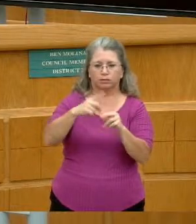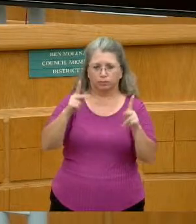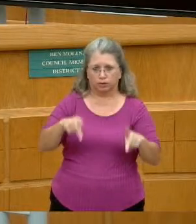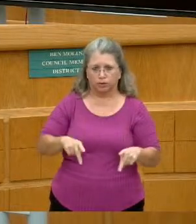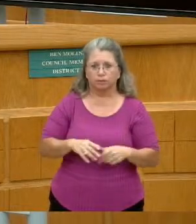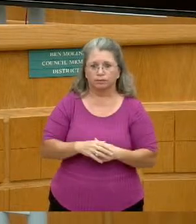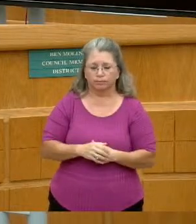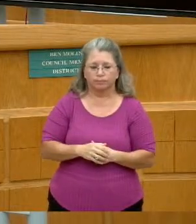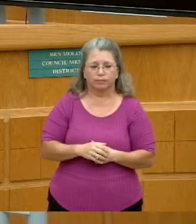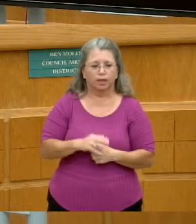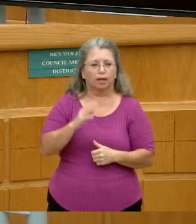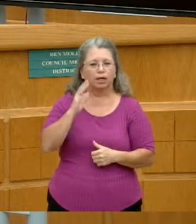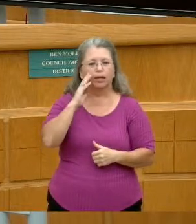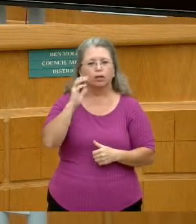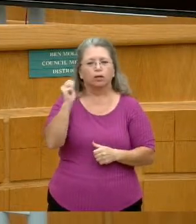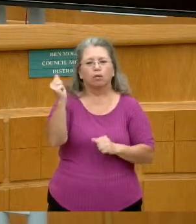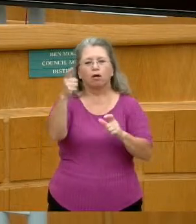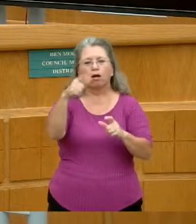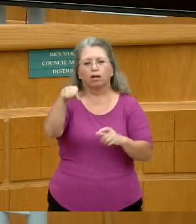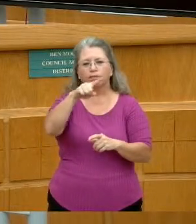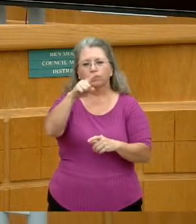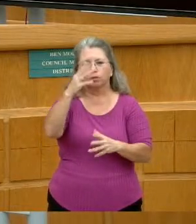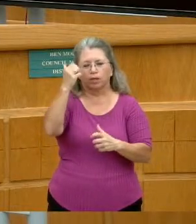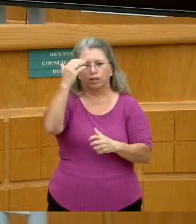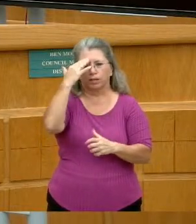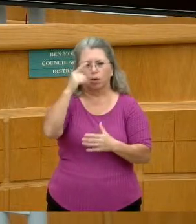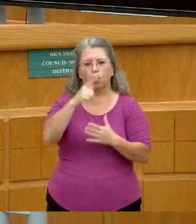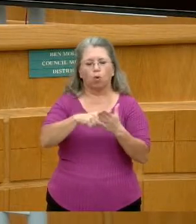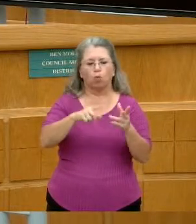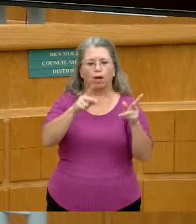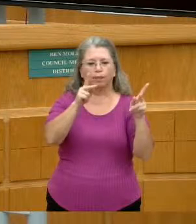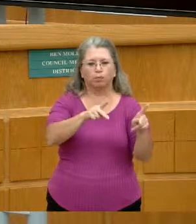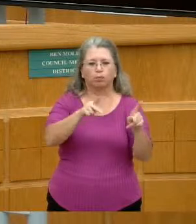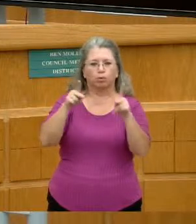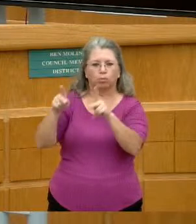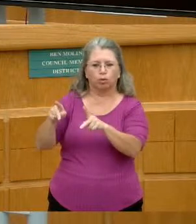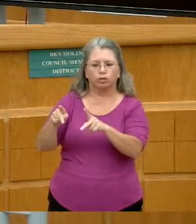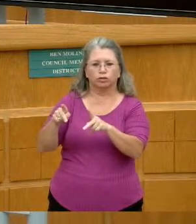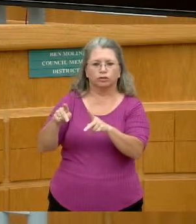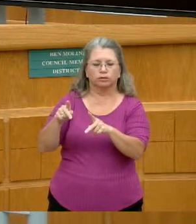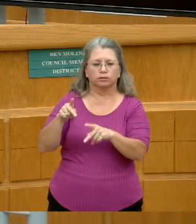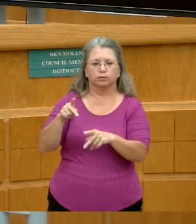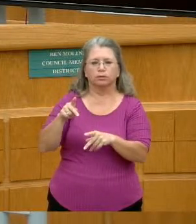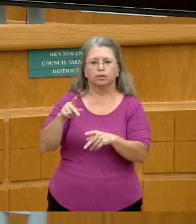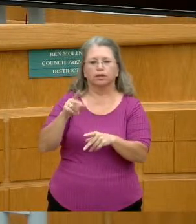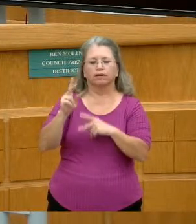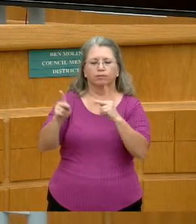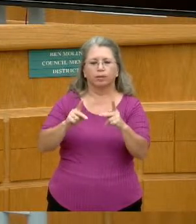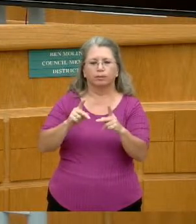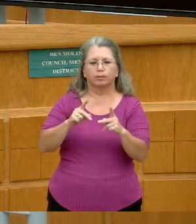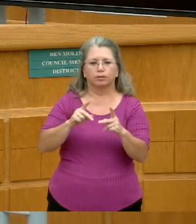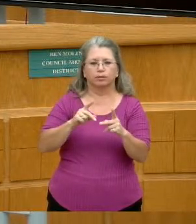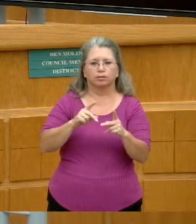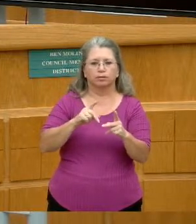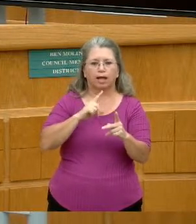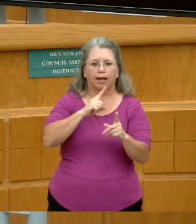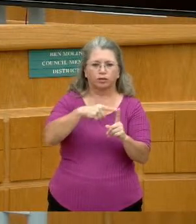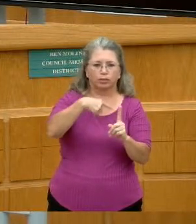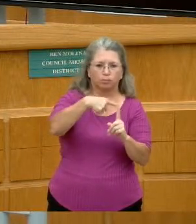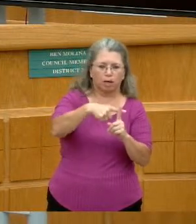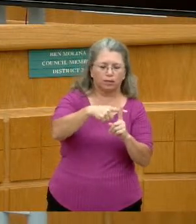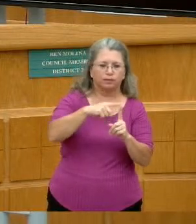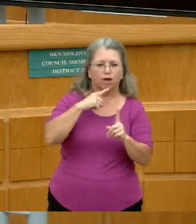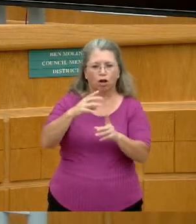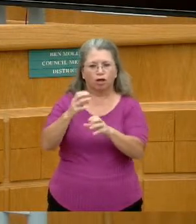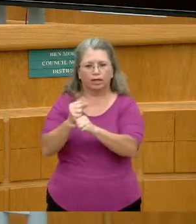I know everybody out there wants to know what proportion of people are actually positive that are getting tested. And the best